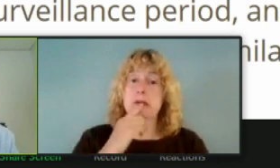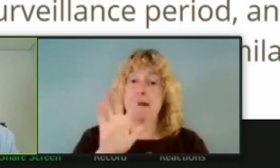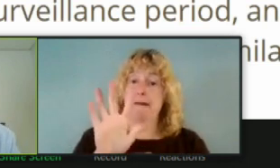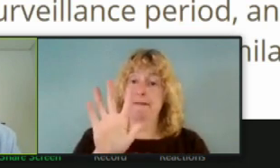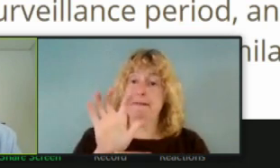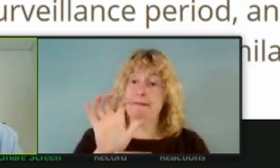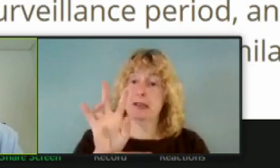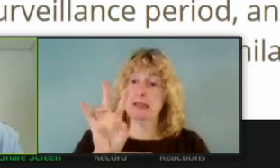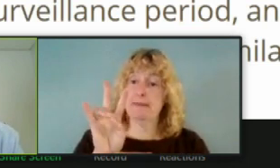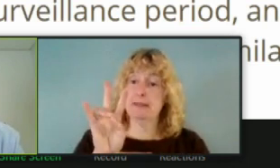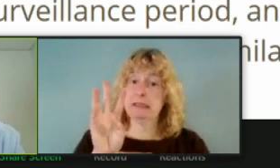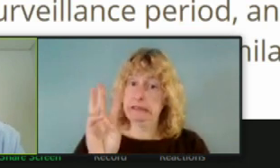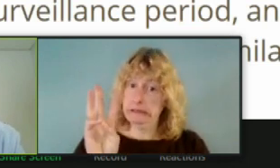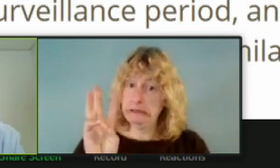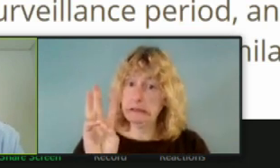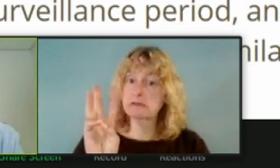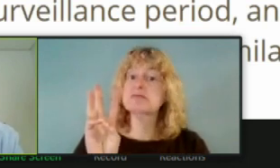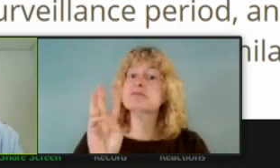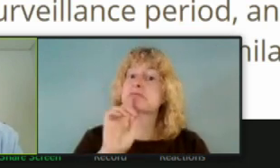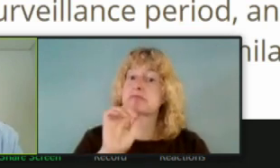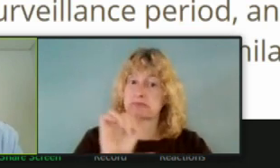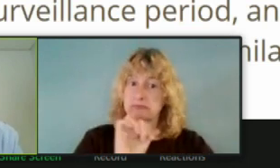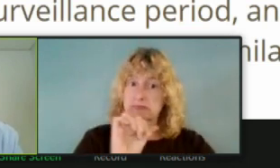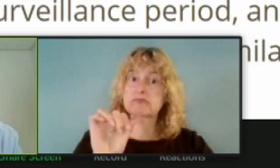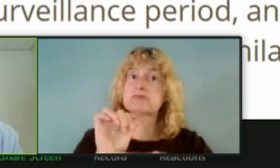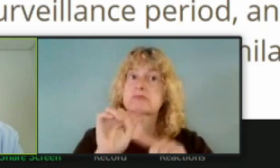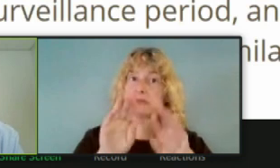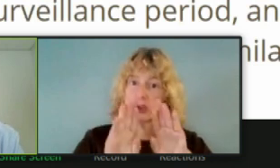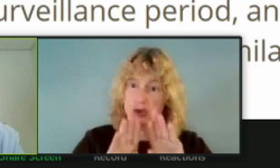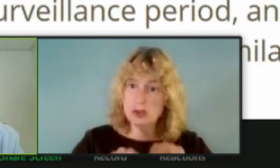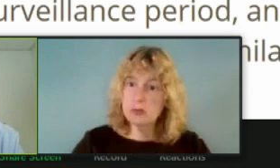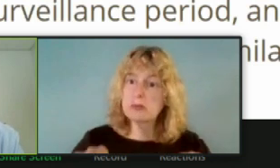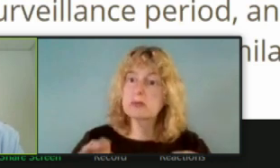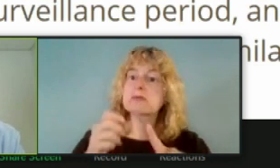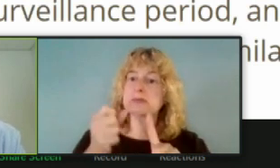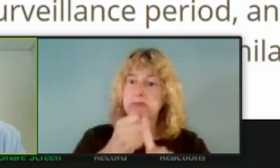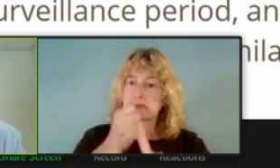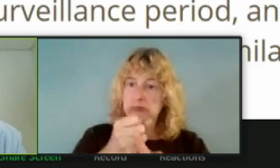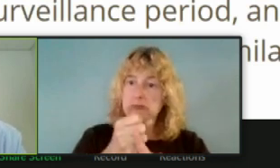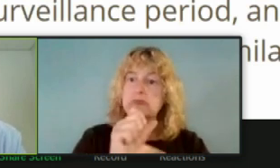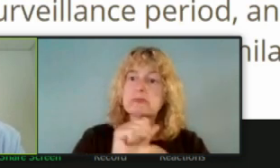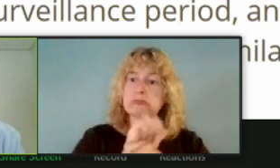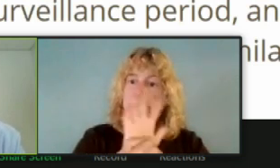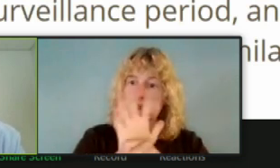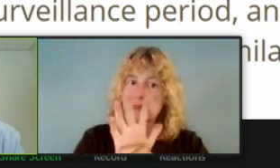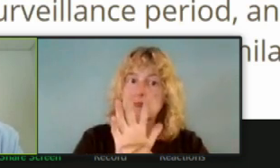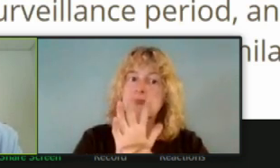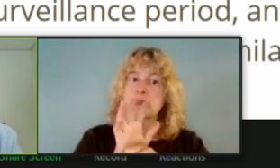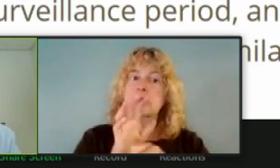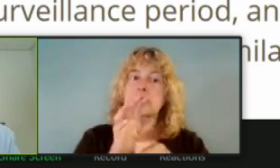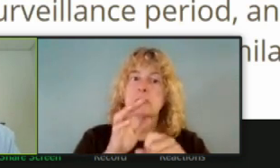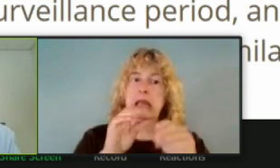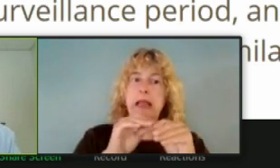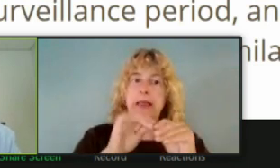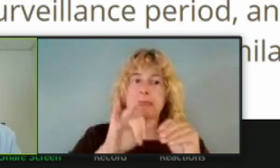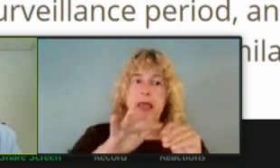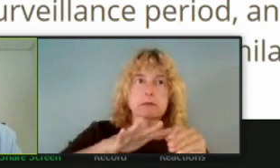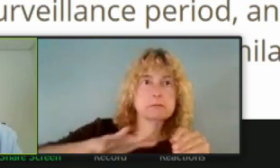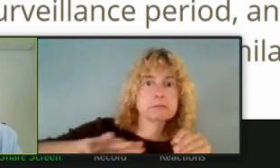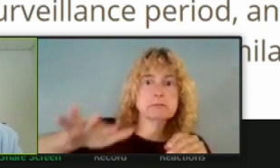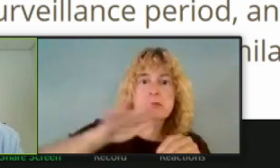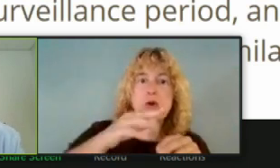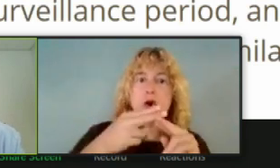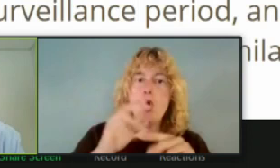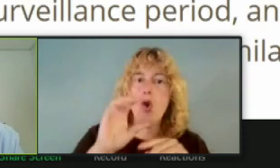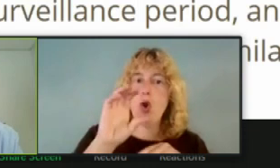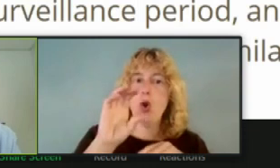576 pediatric COVID cases in this broad surveillance system called COVIDnet. And Michigan